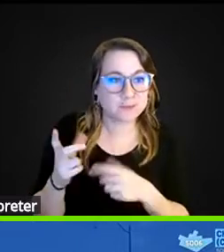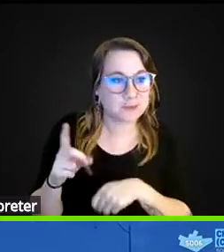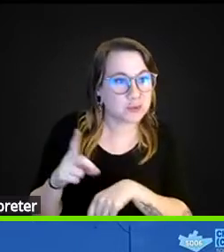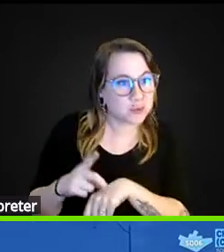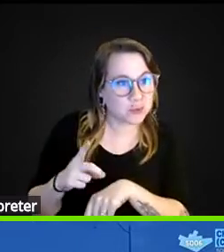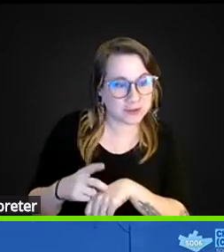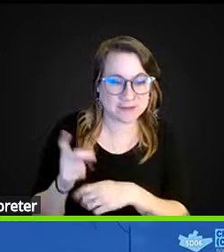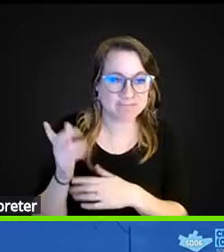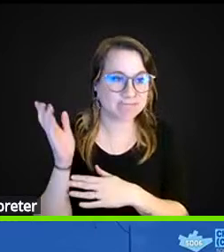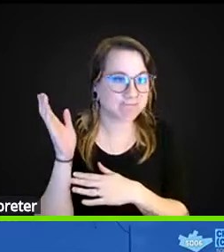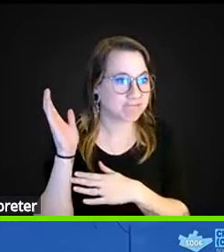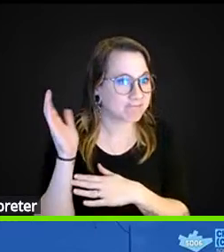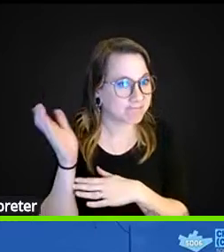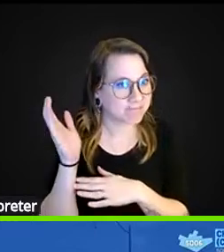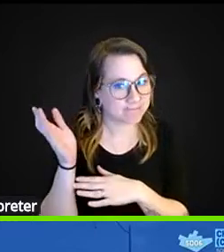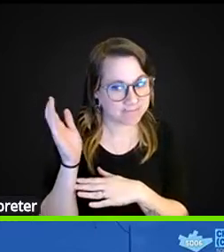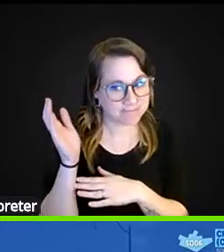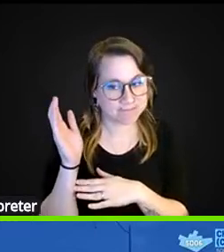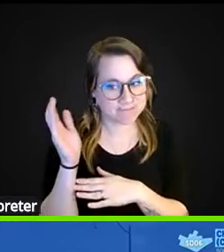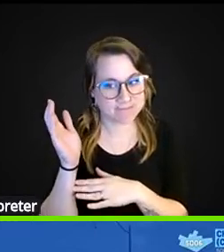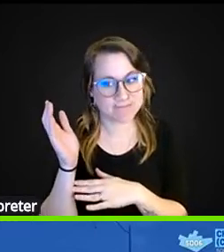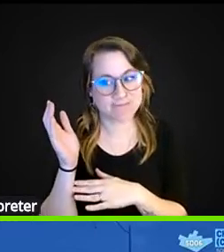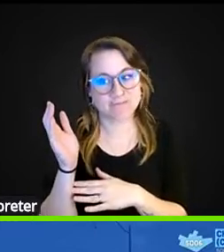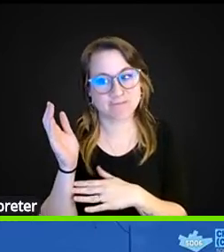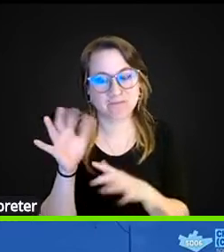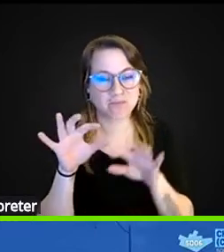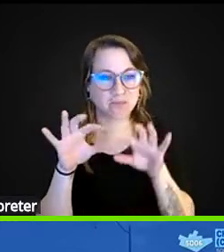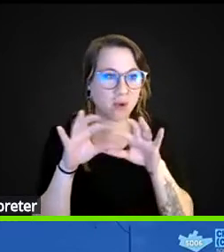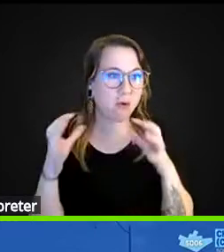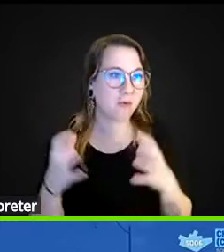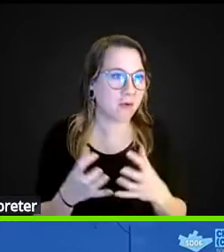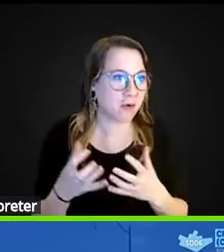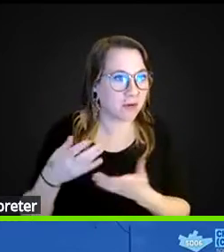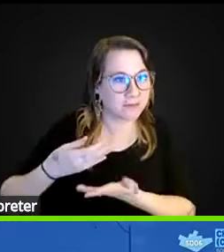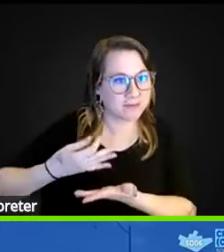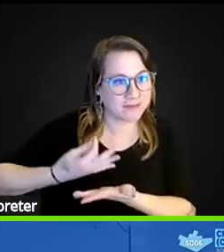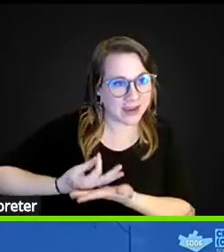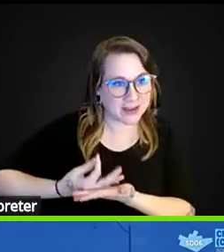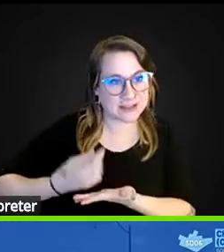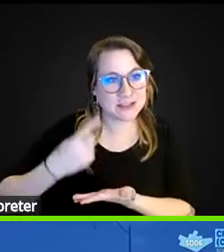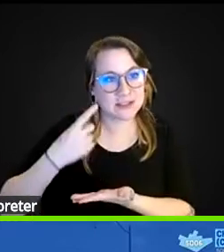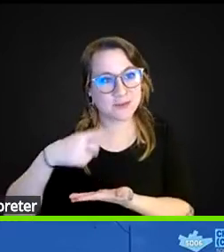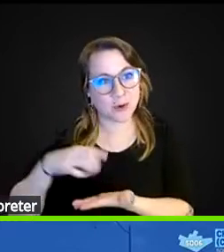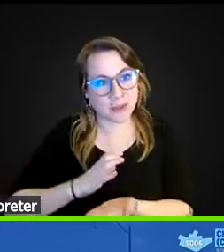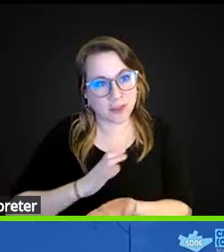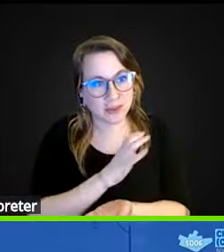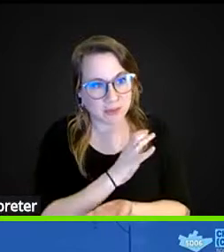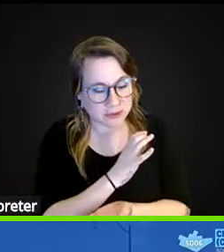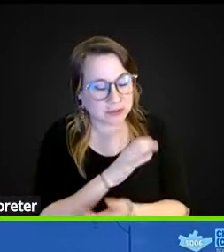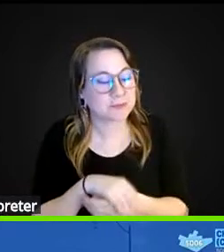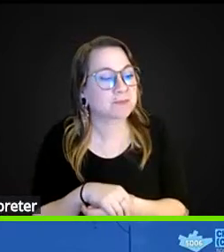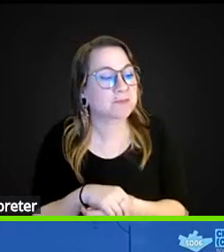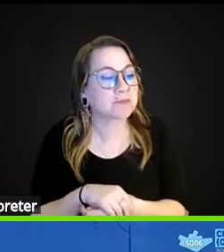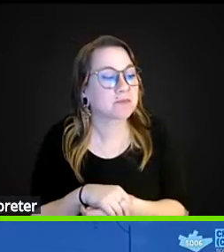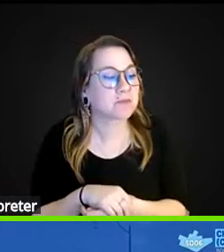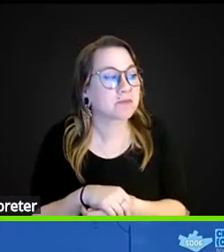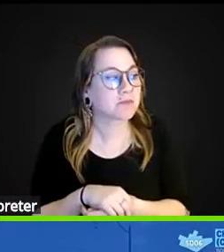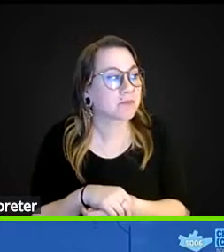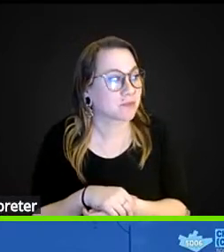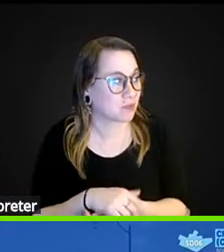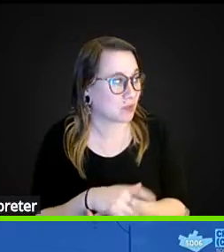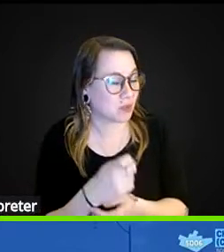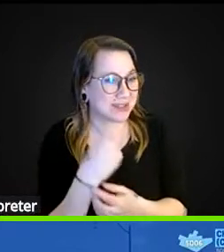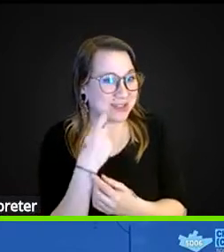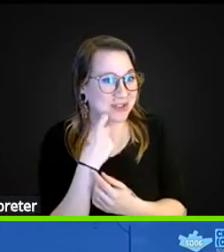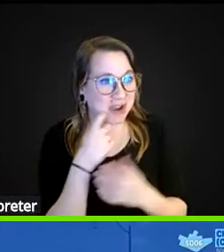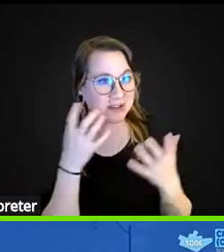present the overarching finances for the commission. And since we just finished